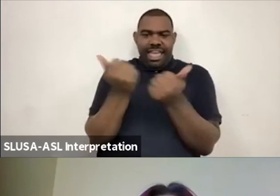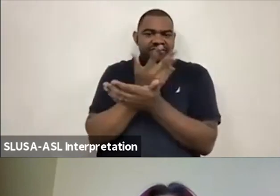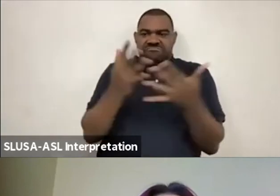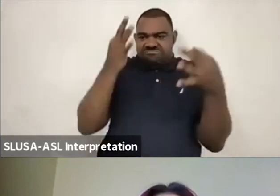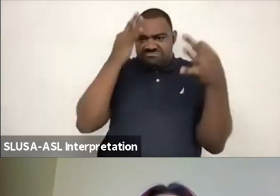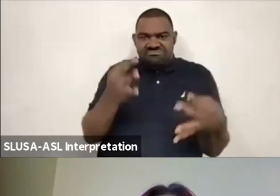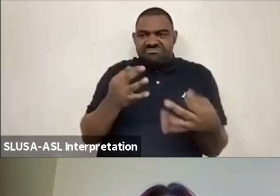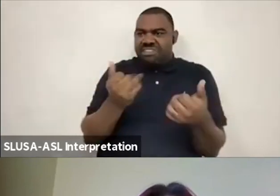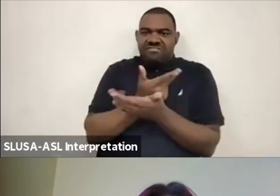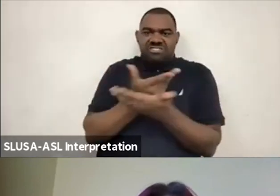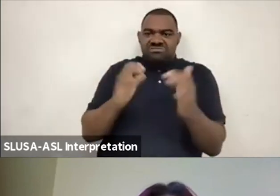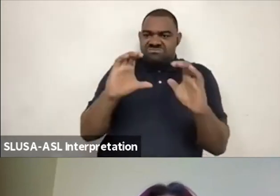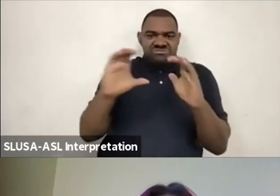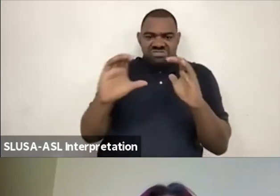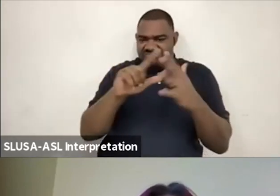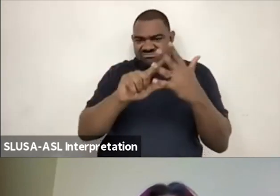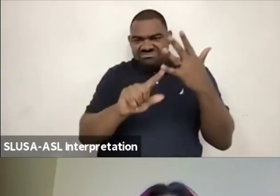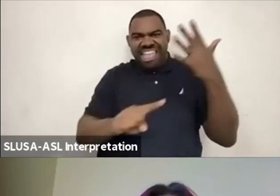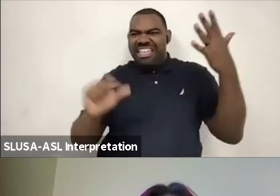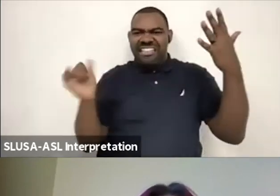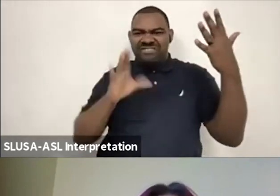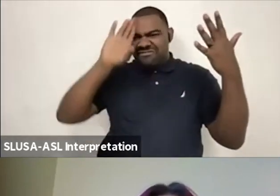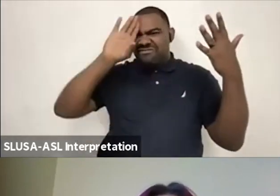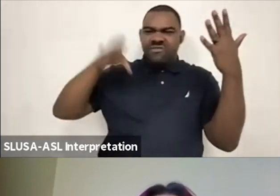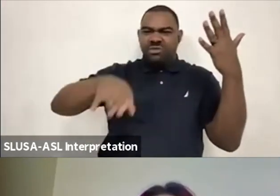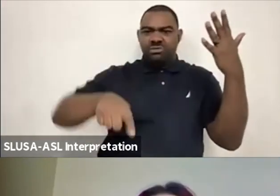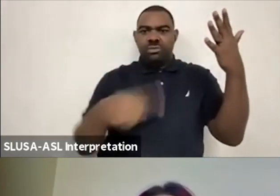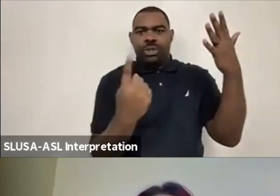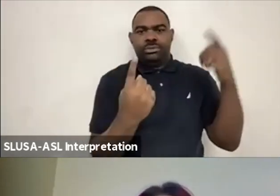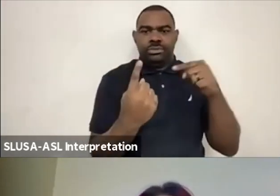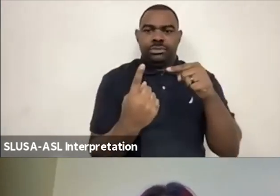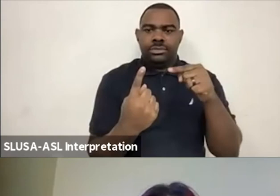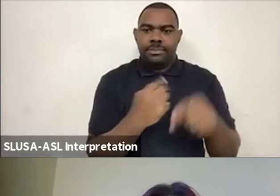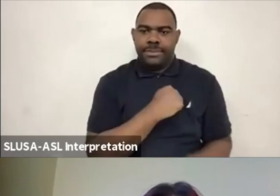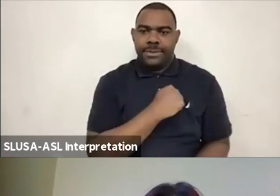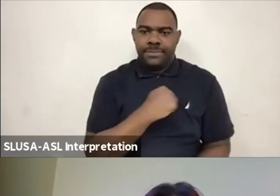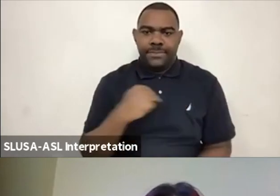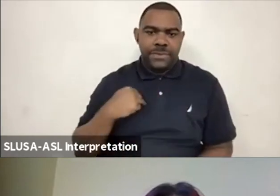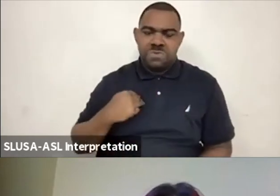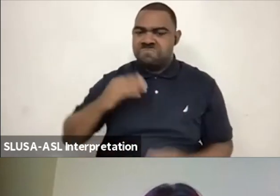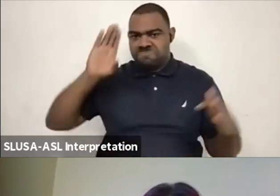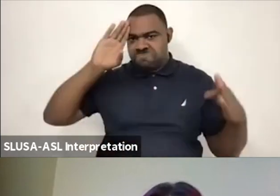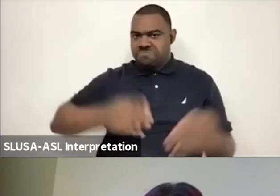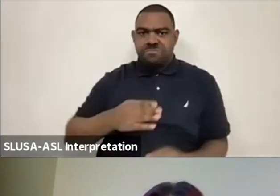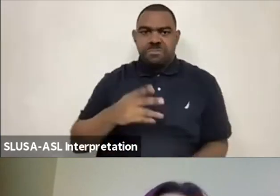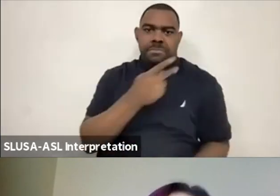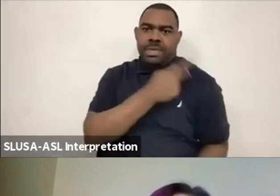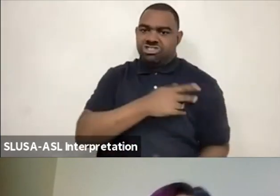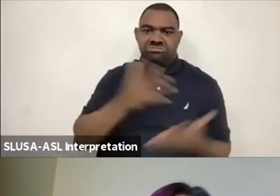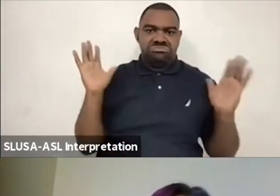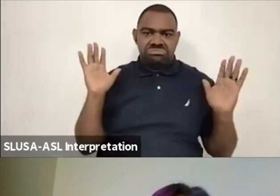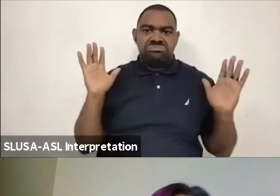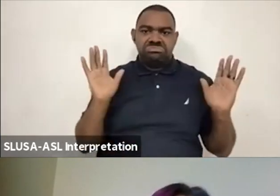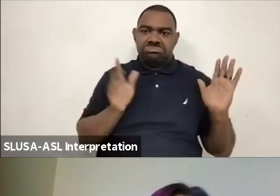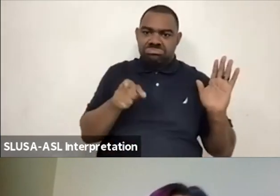of communication, every thought that we have towards building future programming, it all centers around